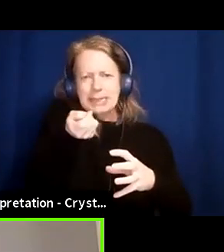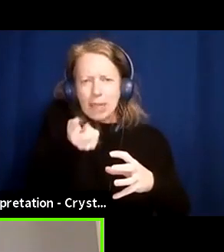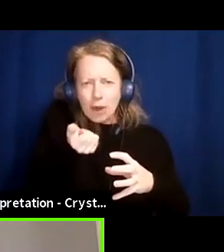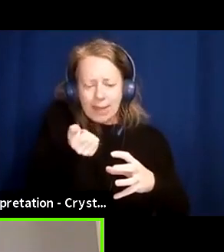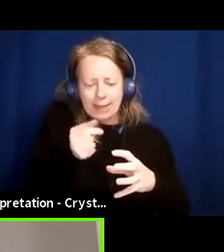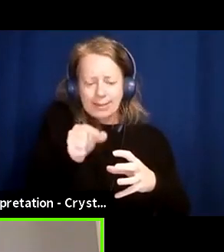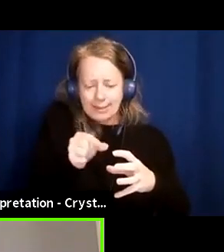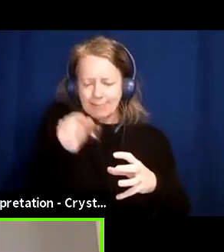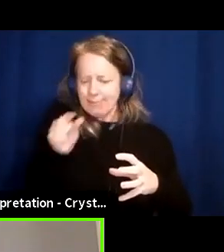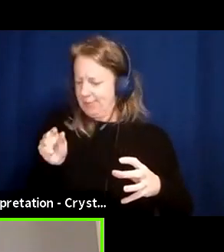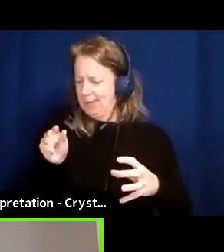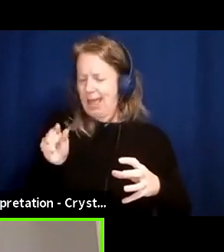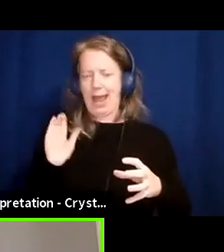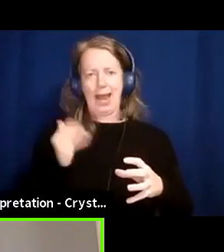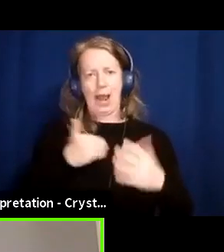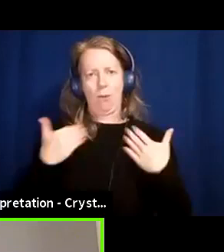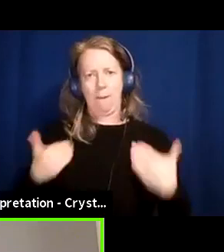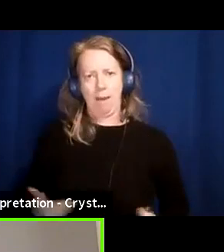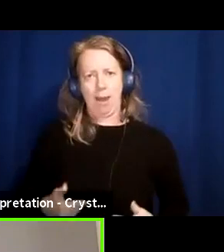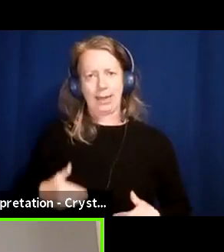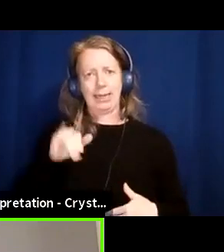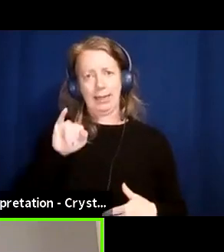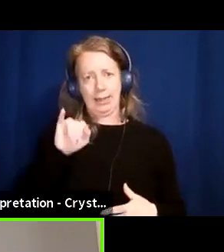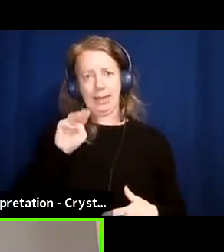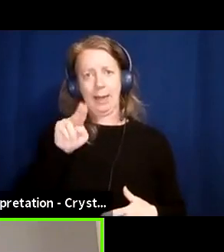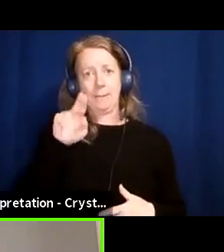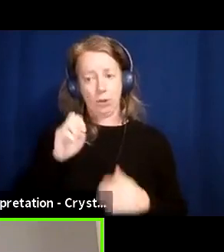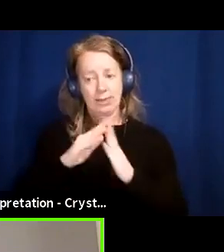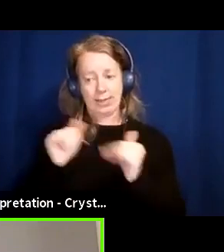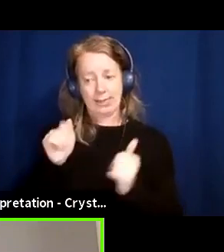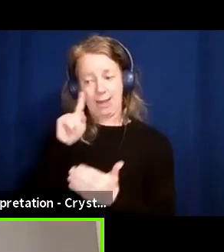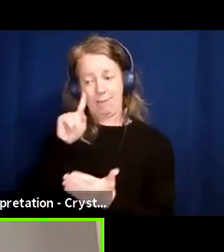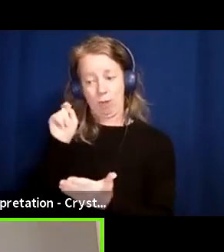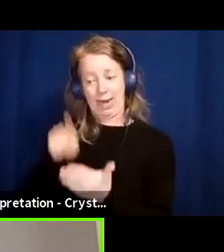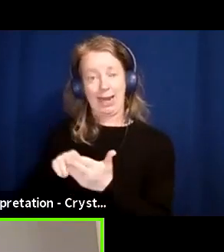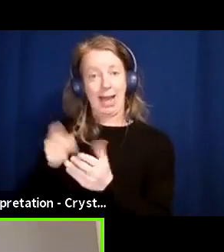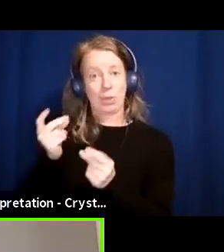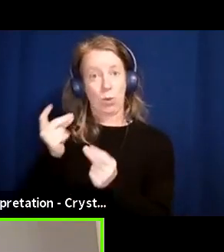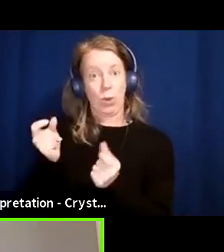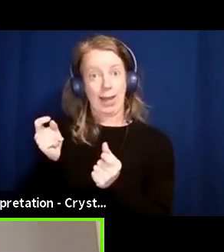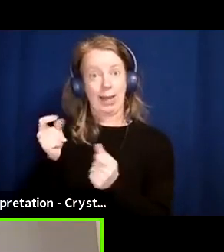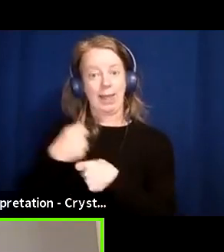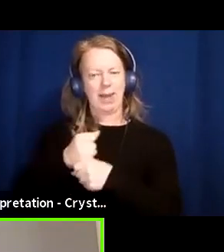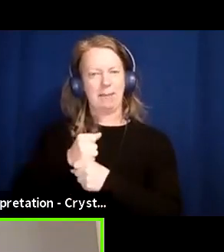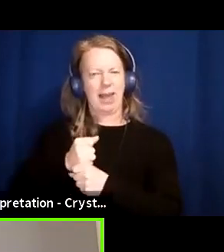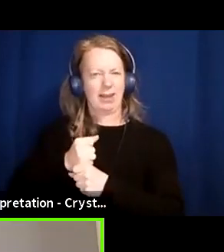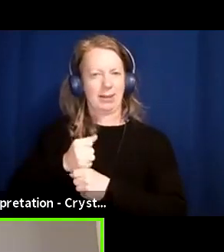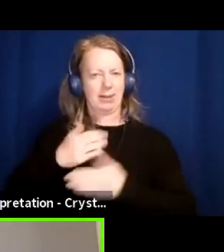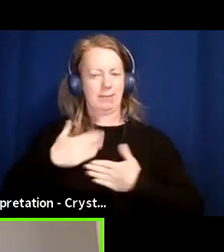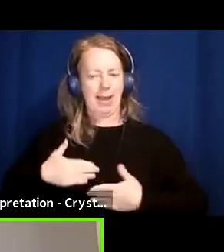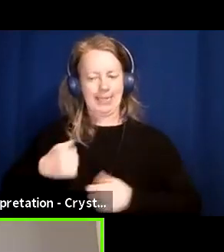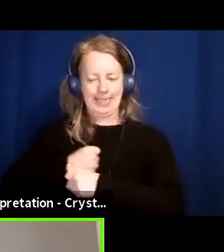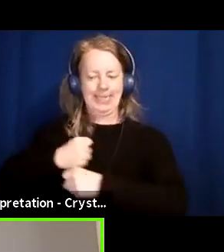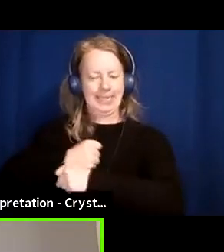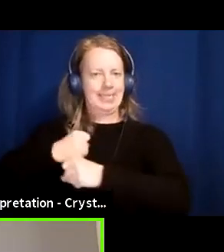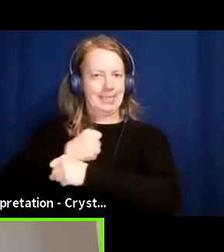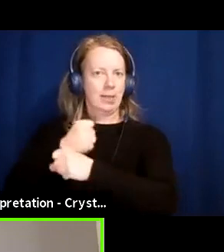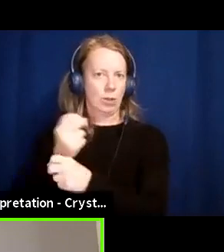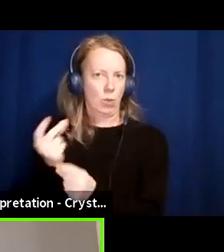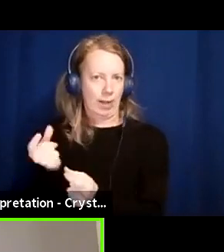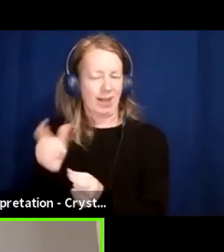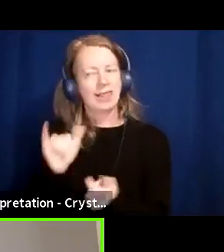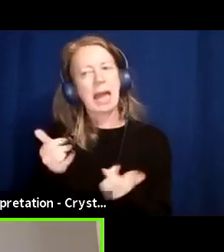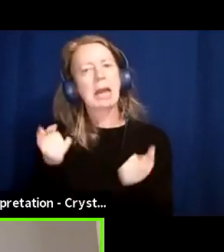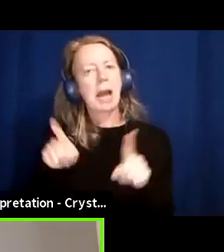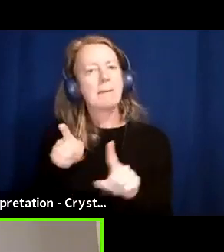system can recognize very quickly and start to make our body's defenses really quickly. So that kind of all happens in a preclinical